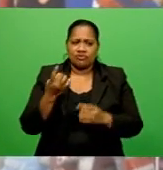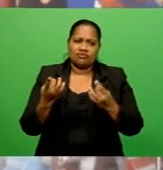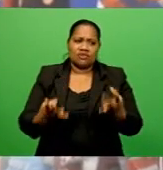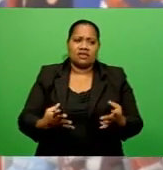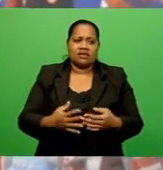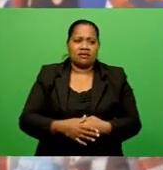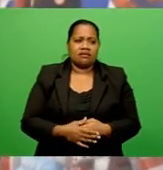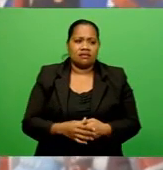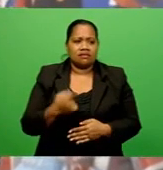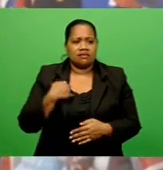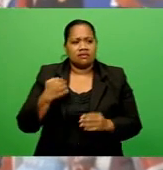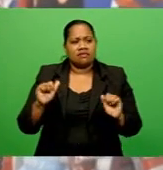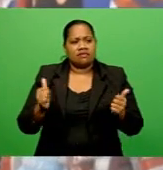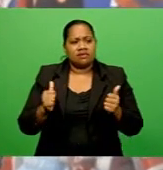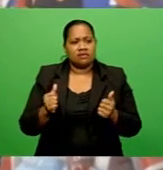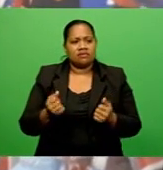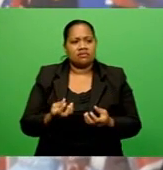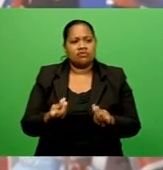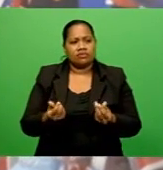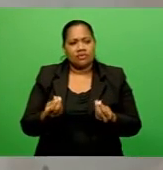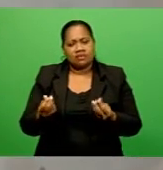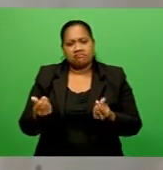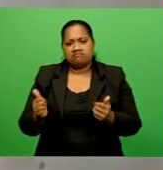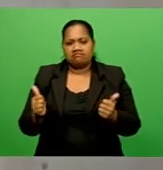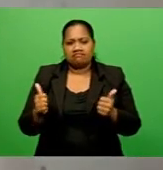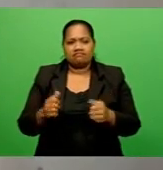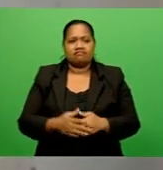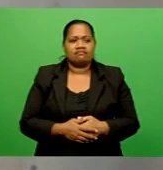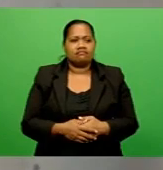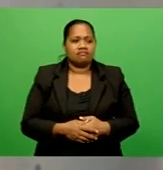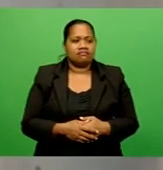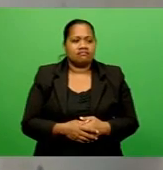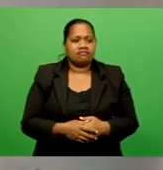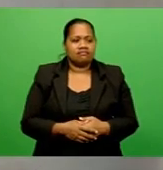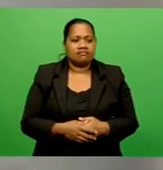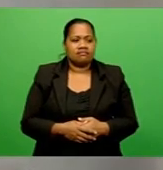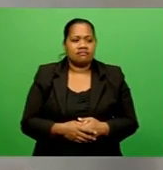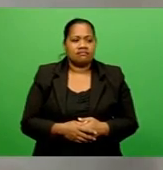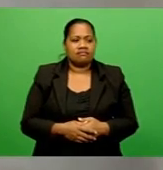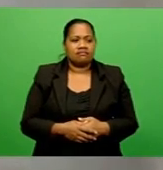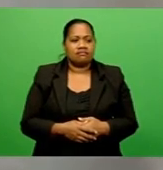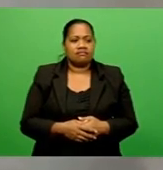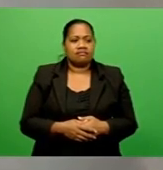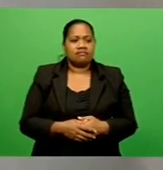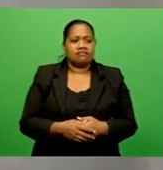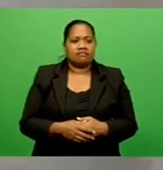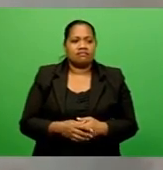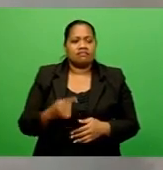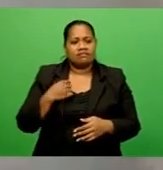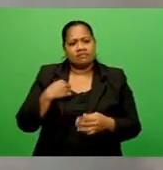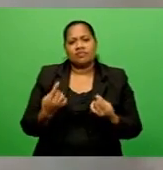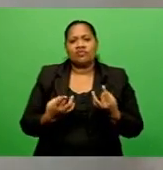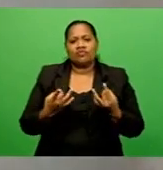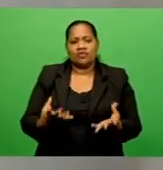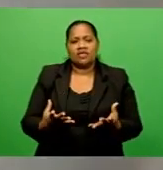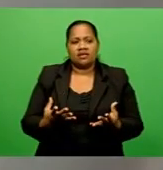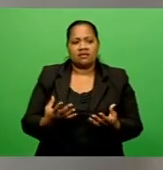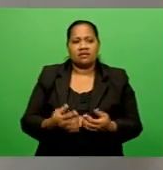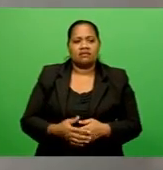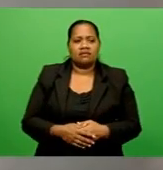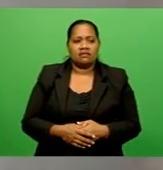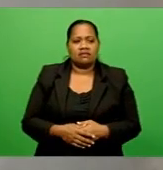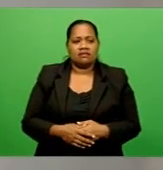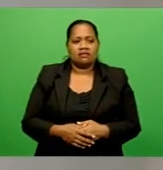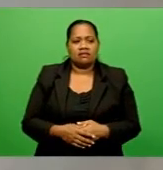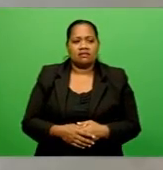done my shopping. I'm going well. I'm ready for study school tomorrow,